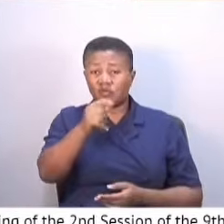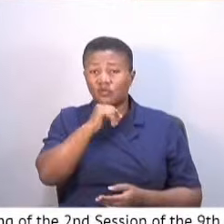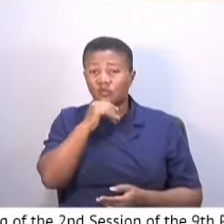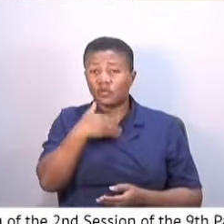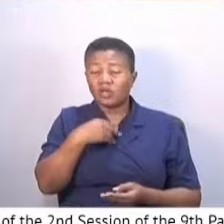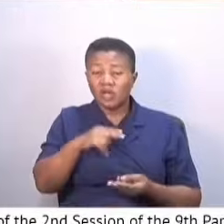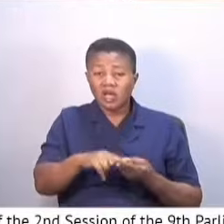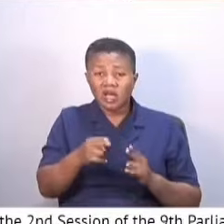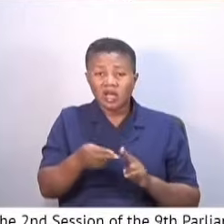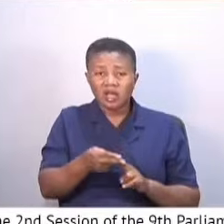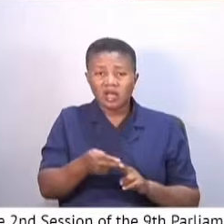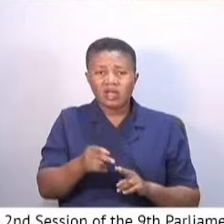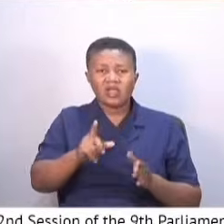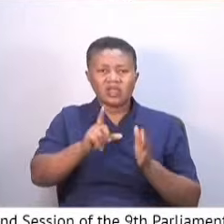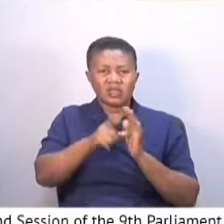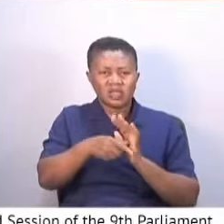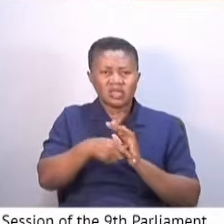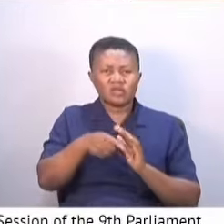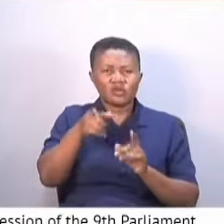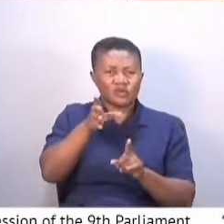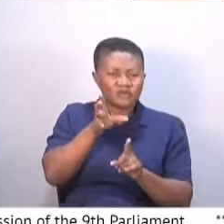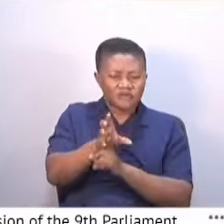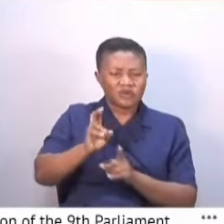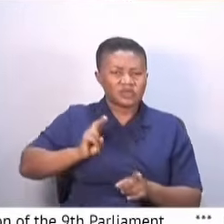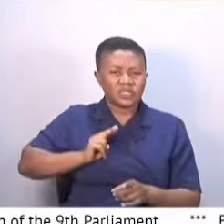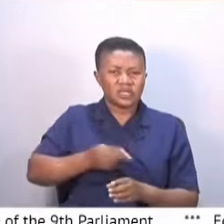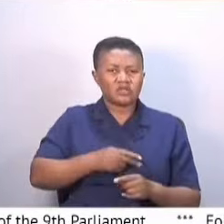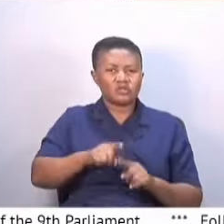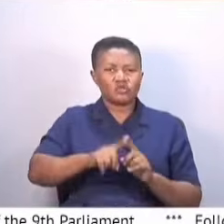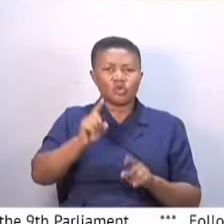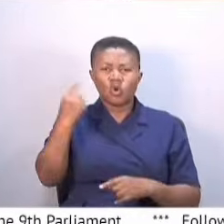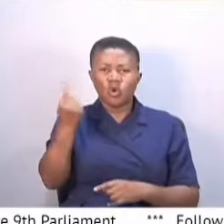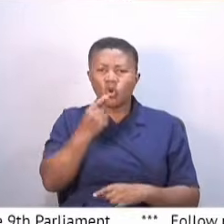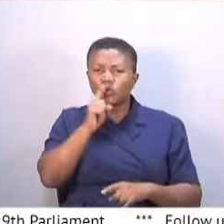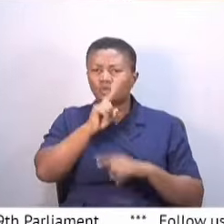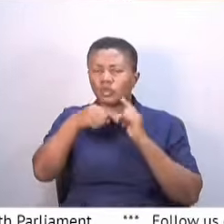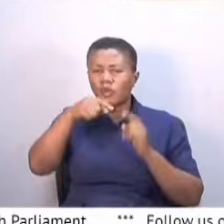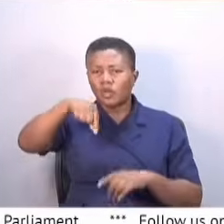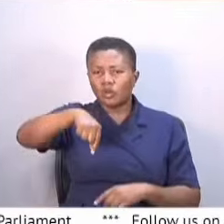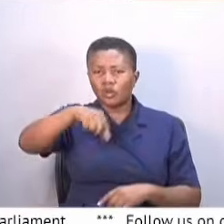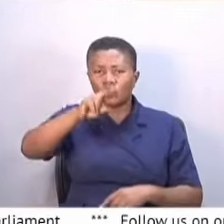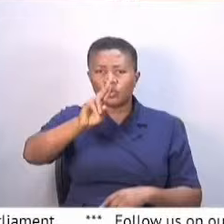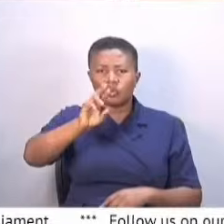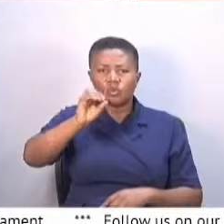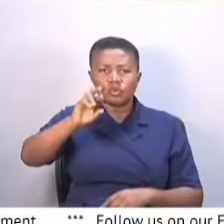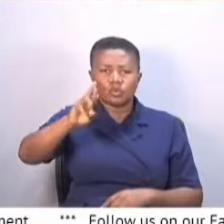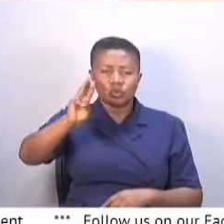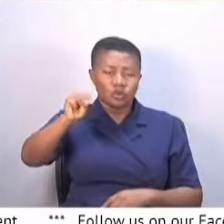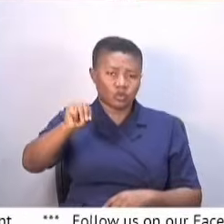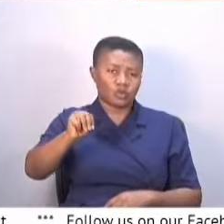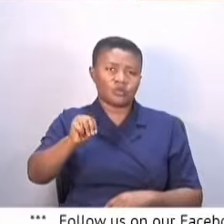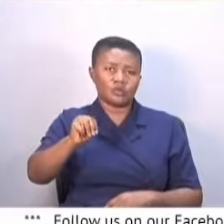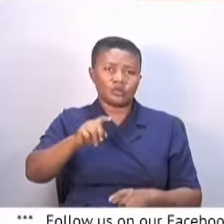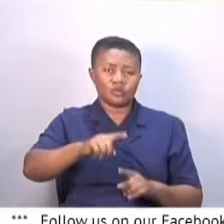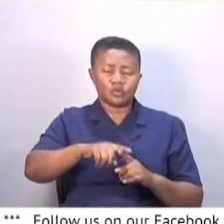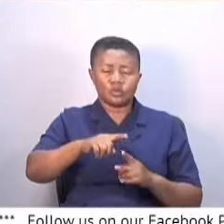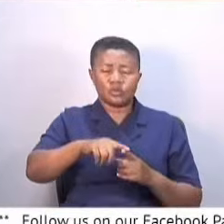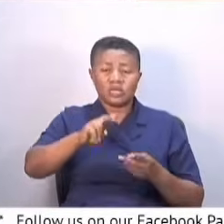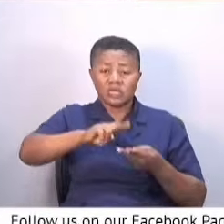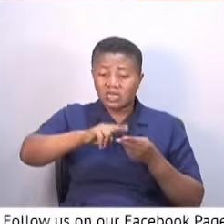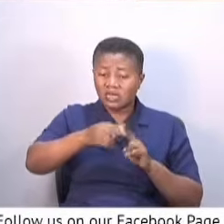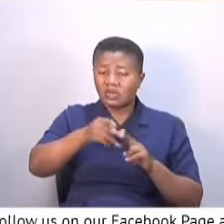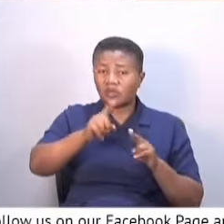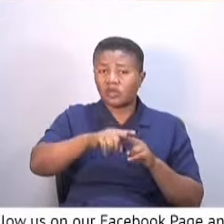have, we will be forced to call for a quorum, or to call for either a quorum to commence business or